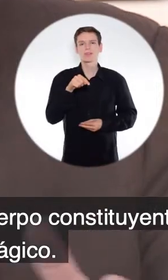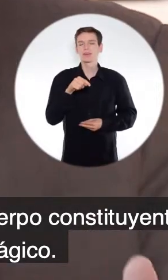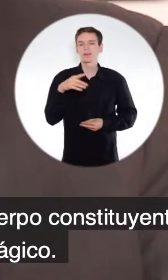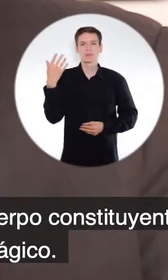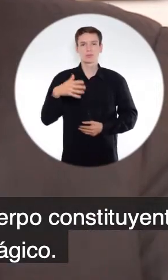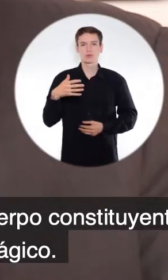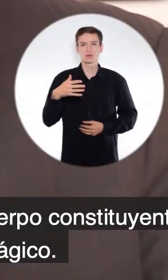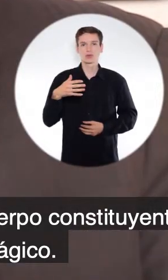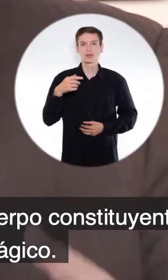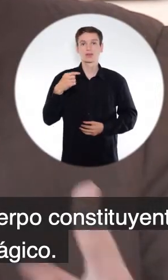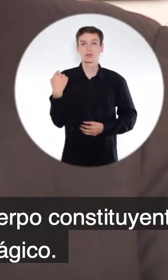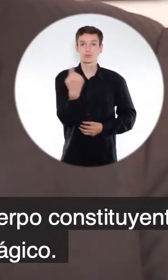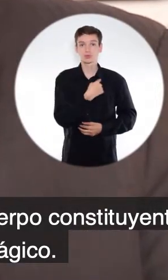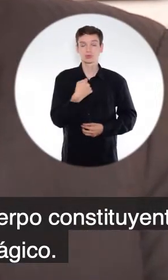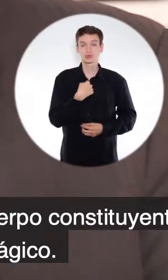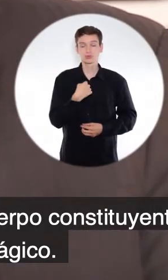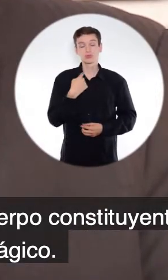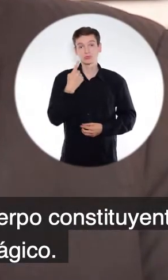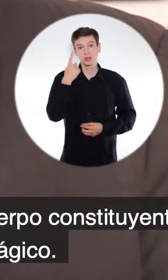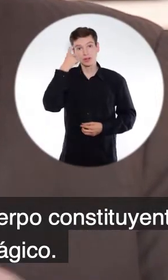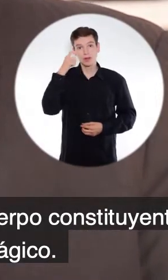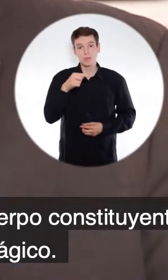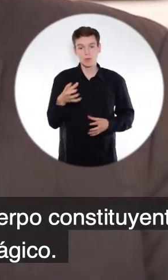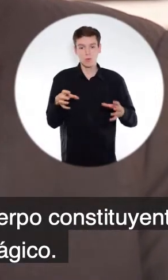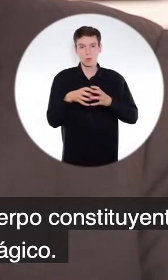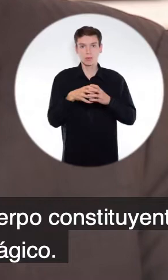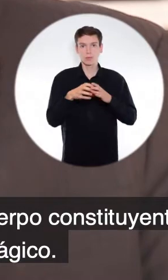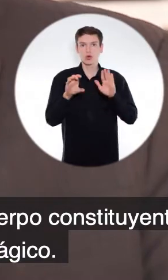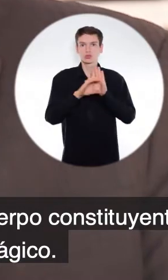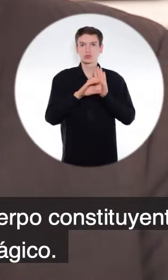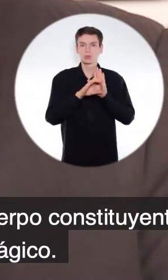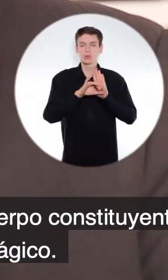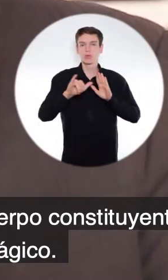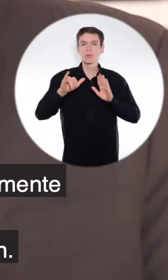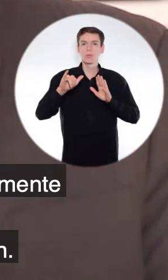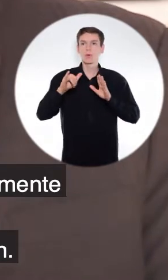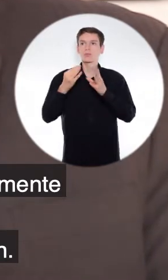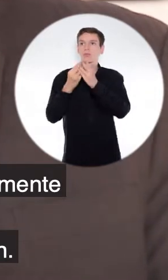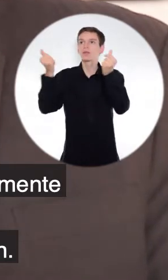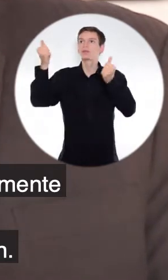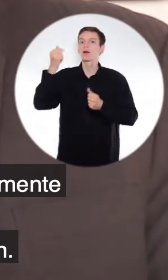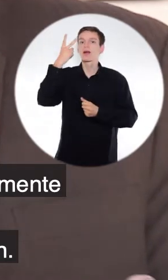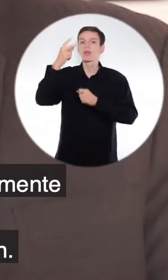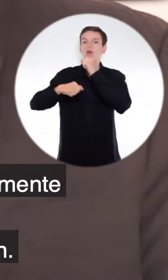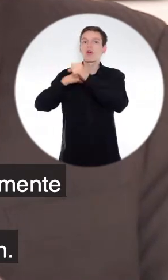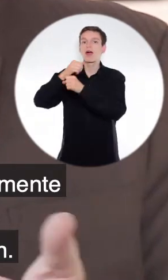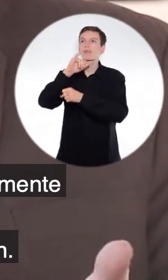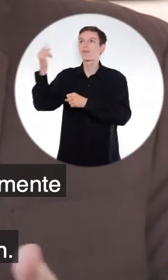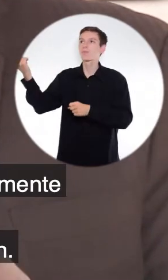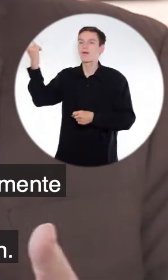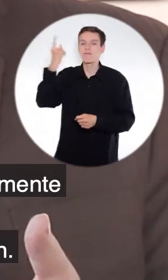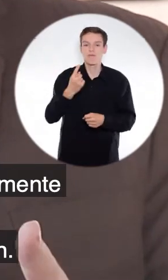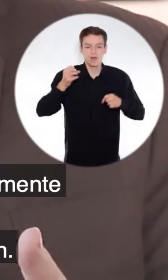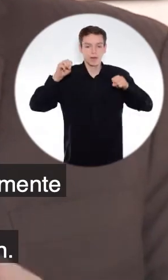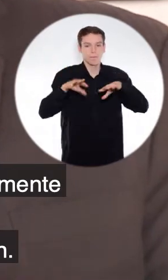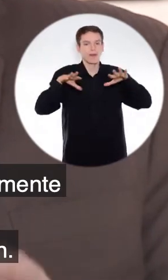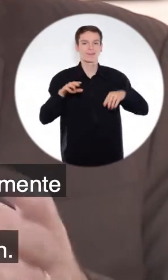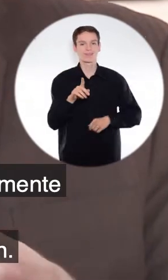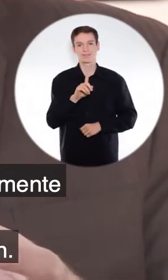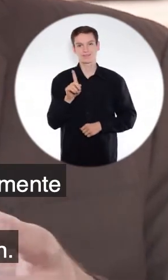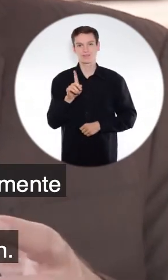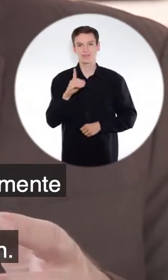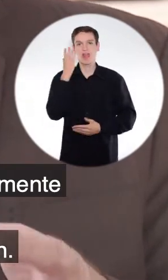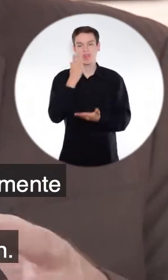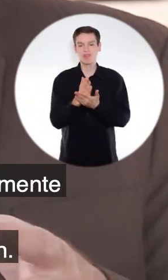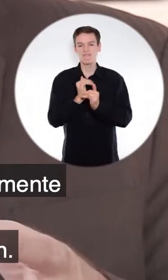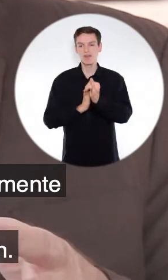that you elect the constituent body and they disappear for 2 years and then come out with a magic product. There has to be continuous flow of information,